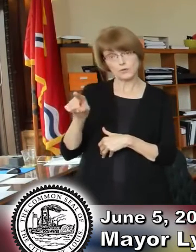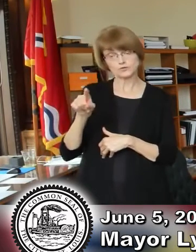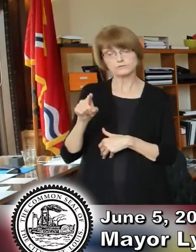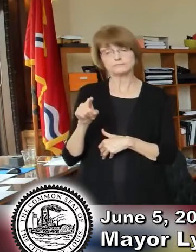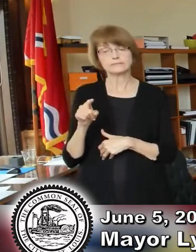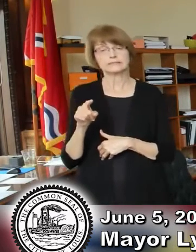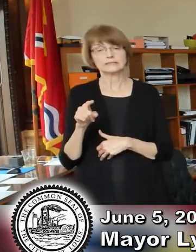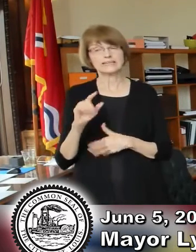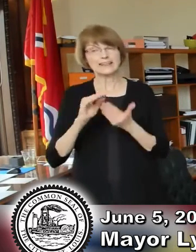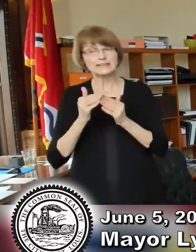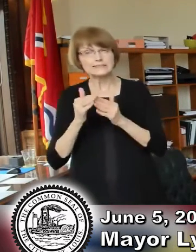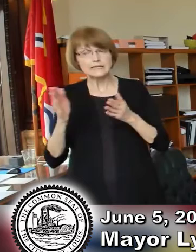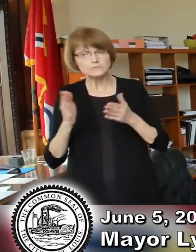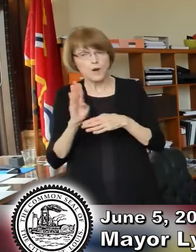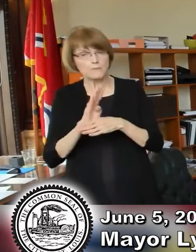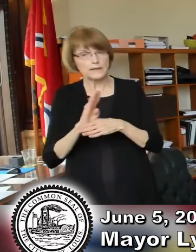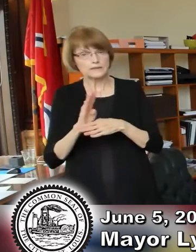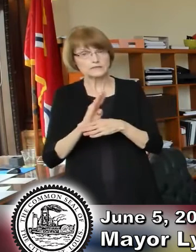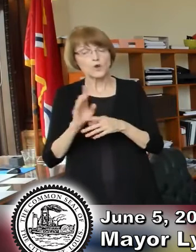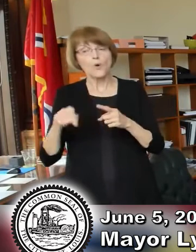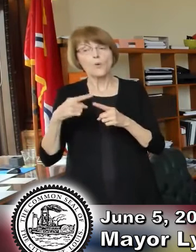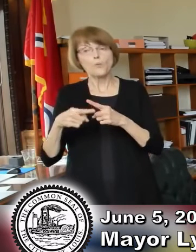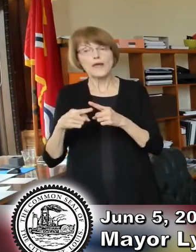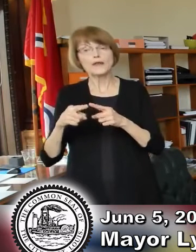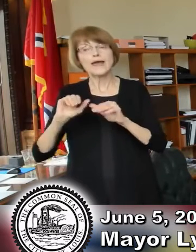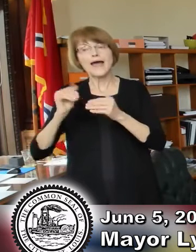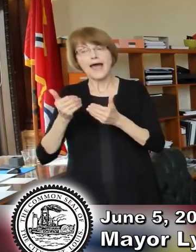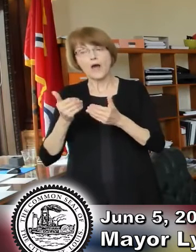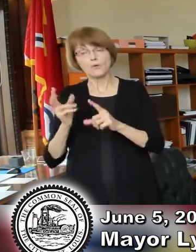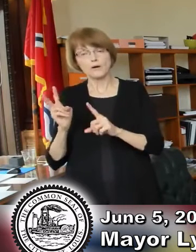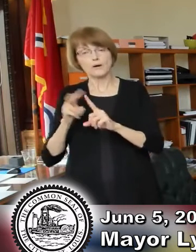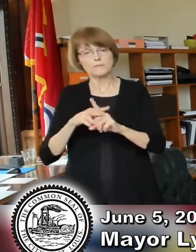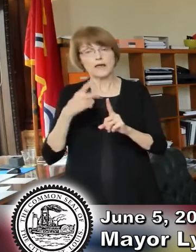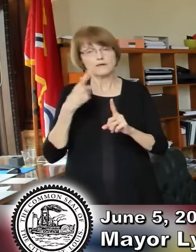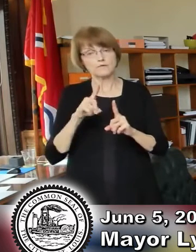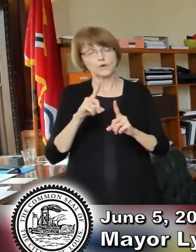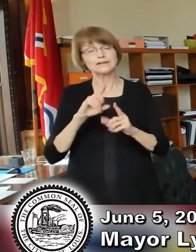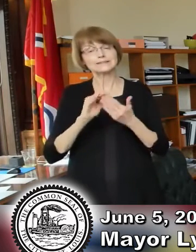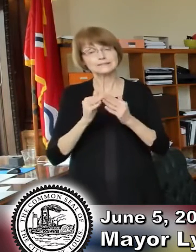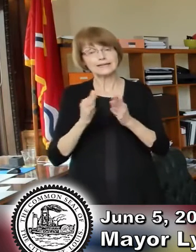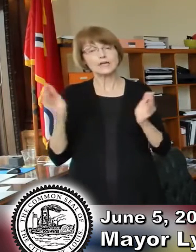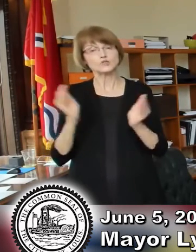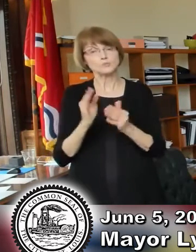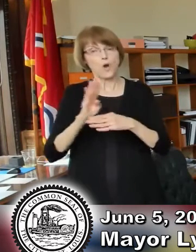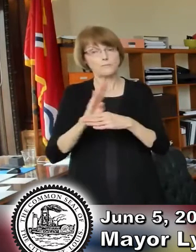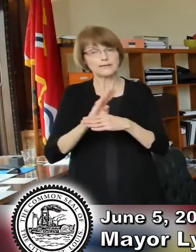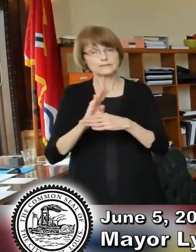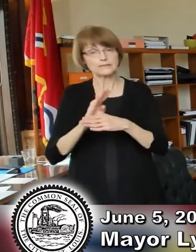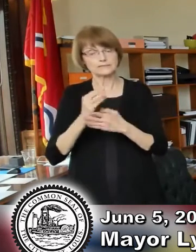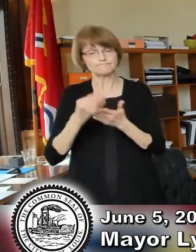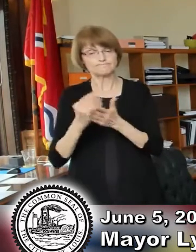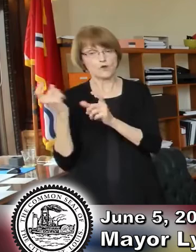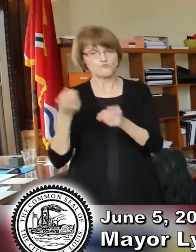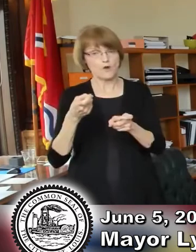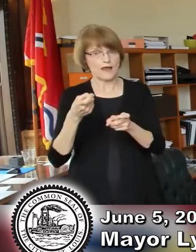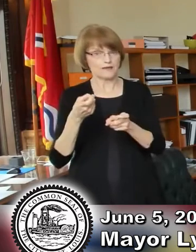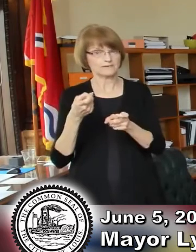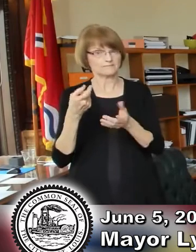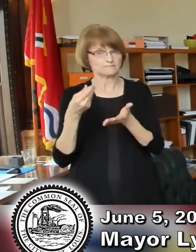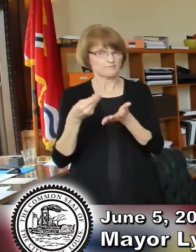in the city, when are they able and how are they able to apply for the city's small business grant fund? Thanks for that